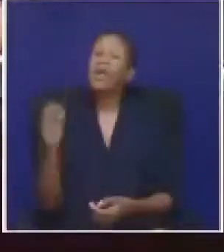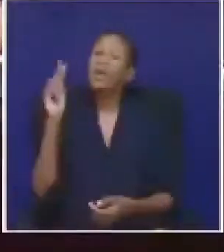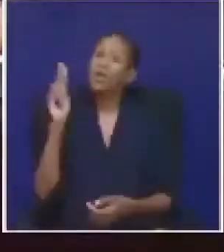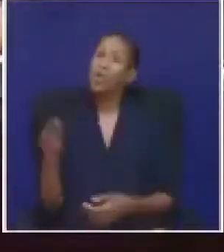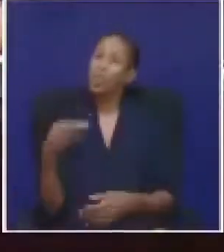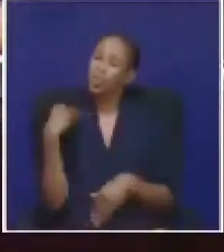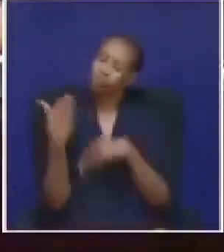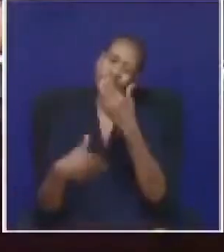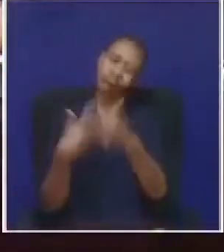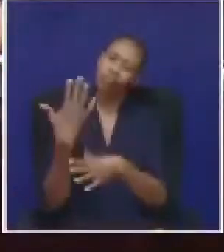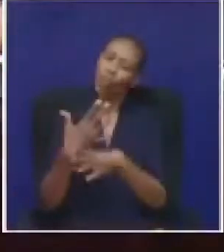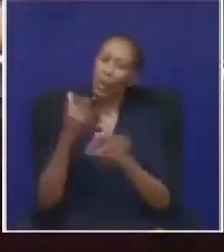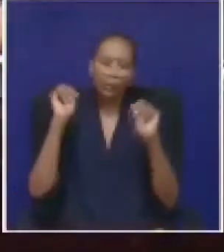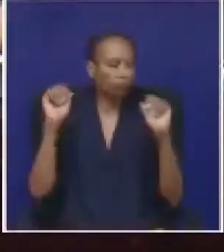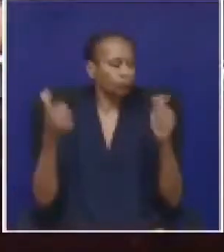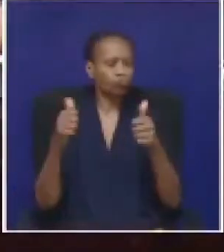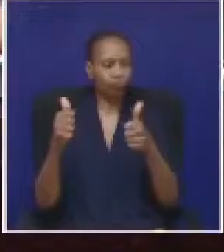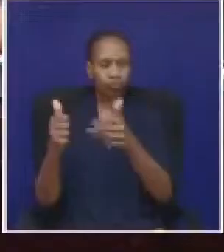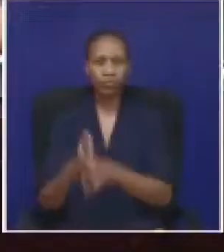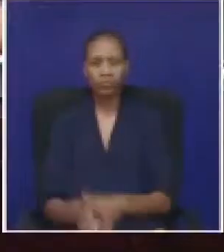very well.